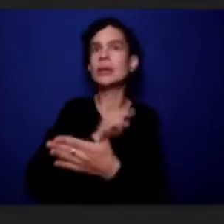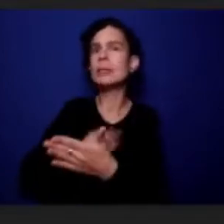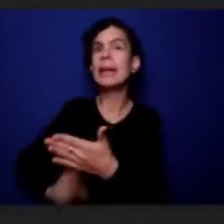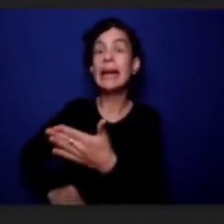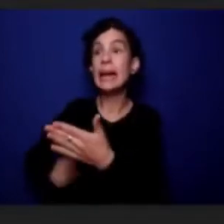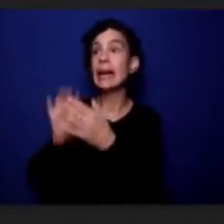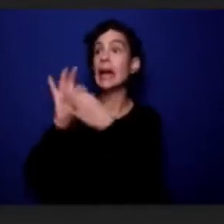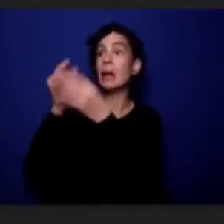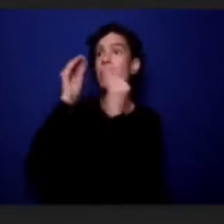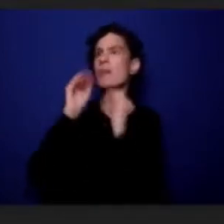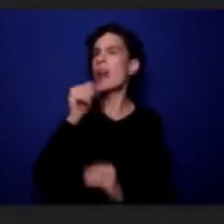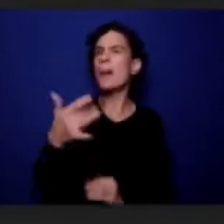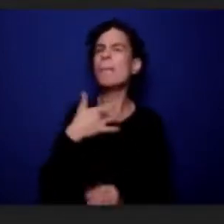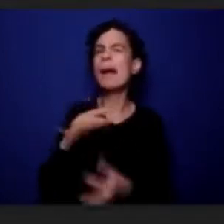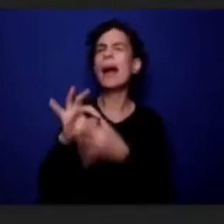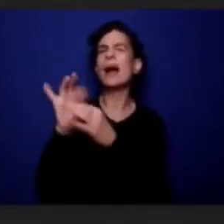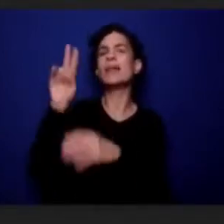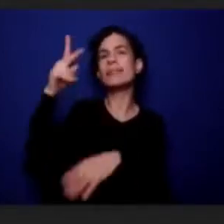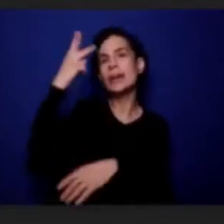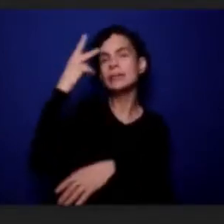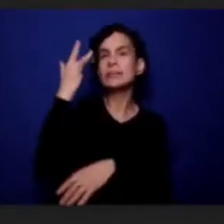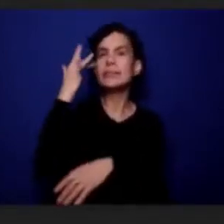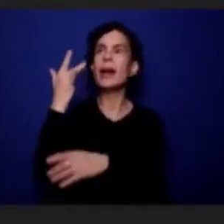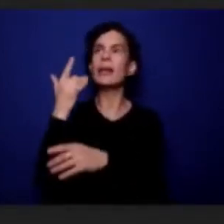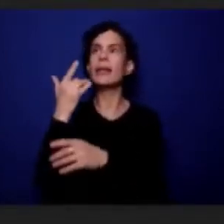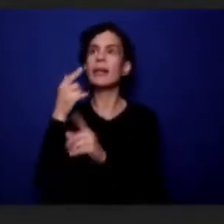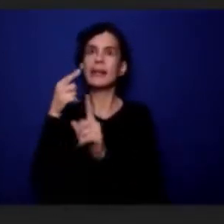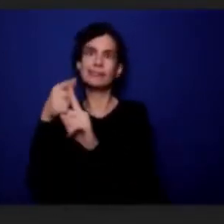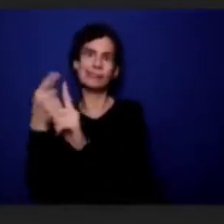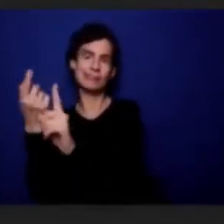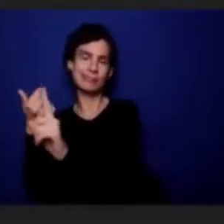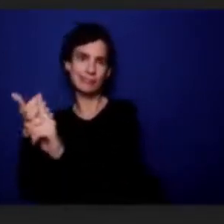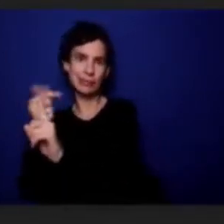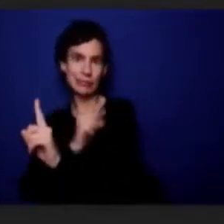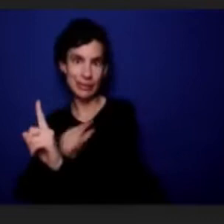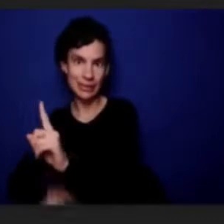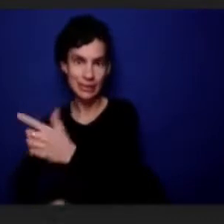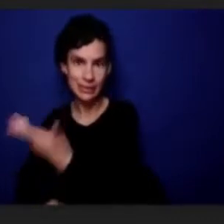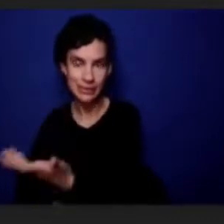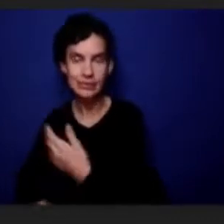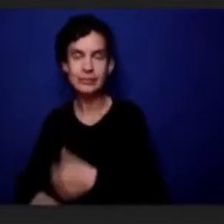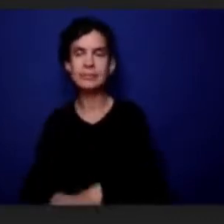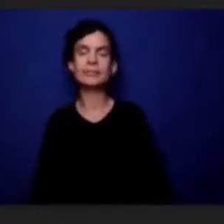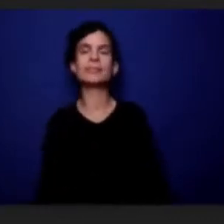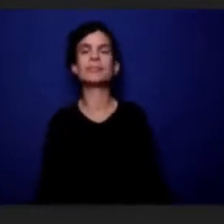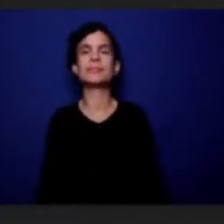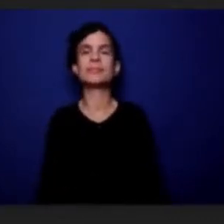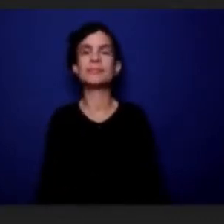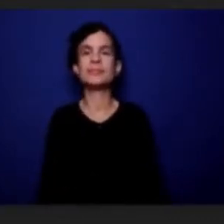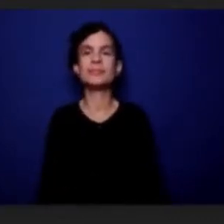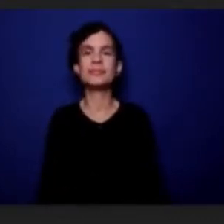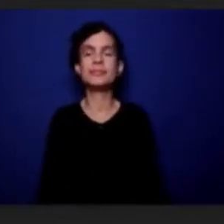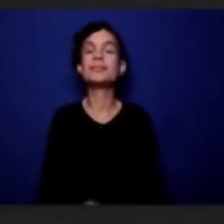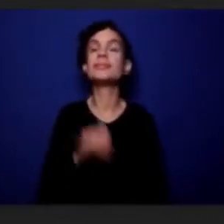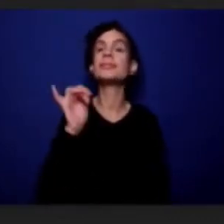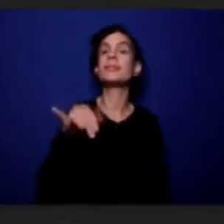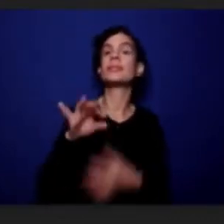and took on, and it always had a political angle, which was fascinating. Mm-hmm. For sure.